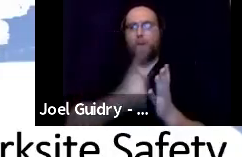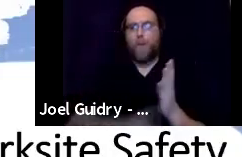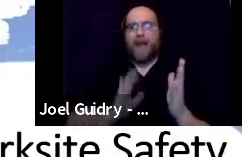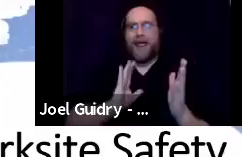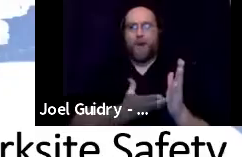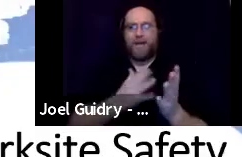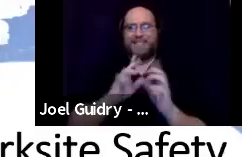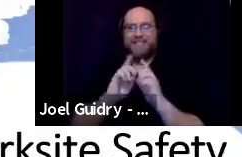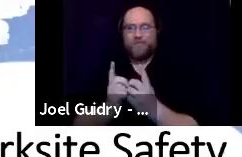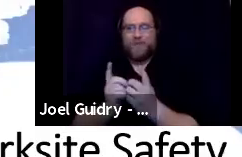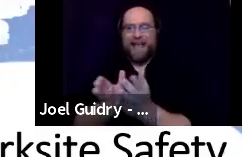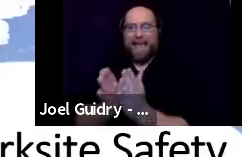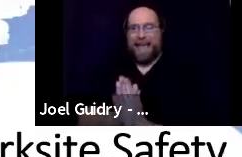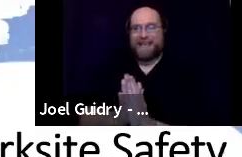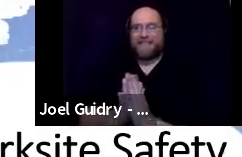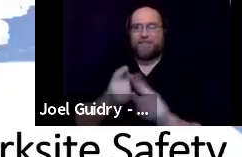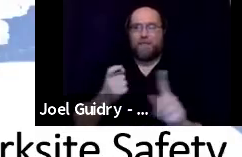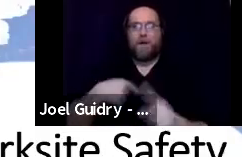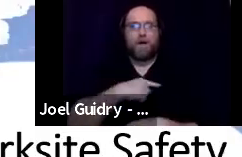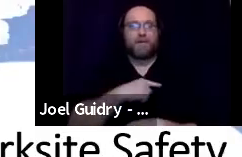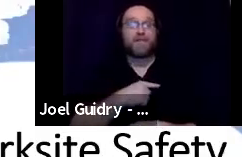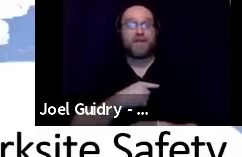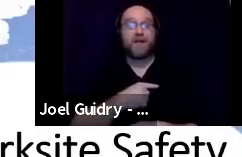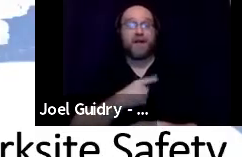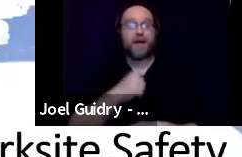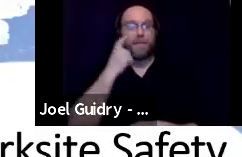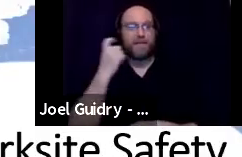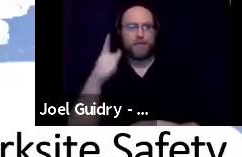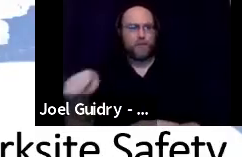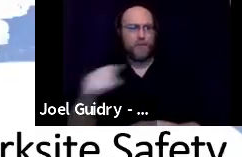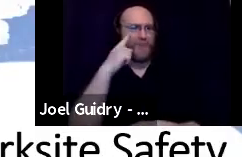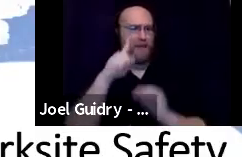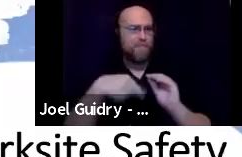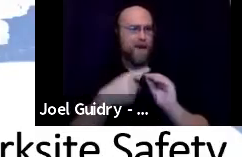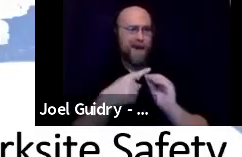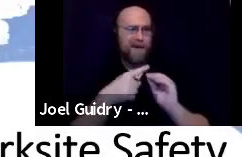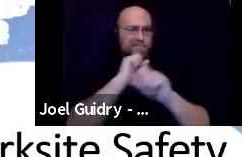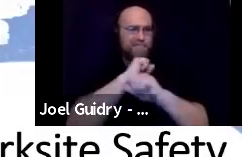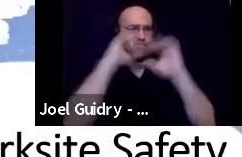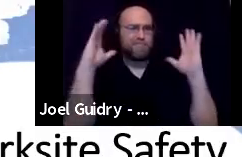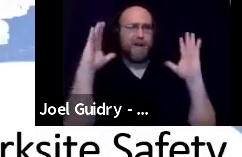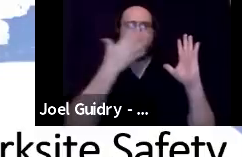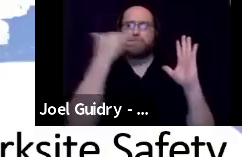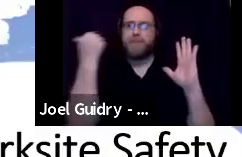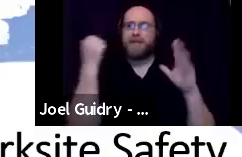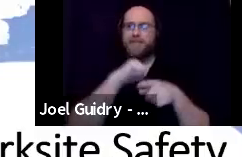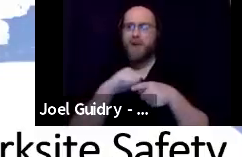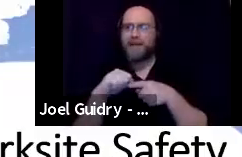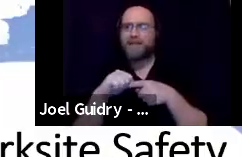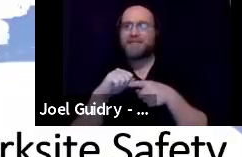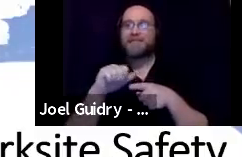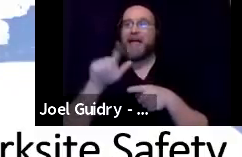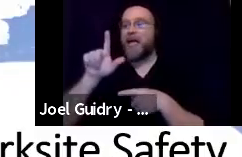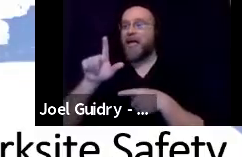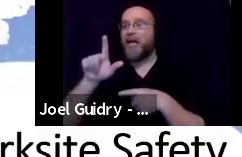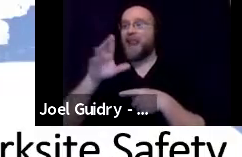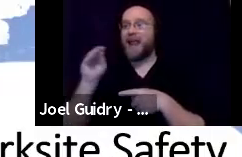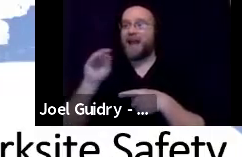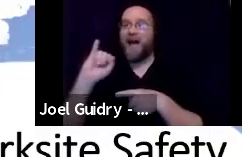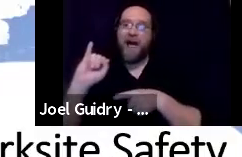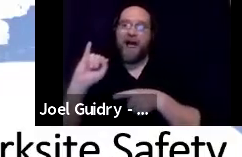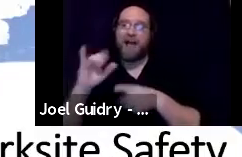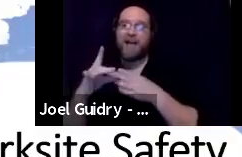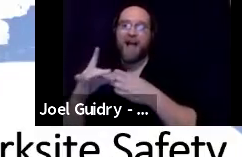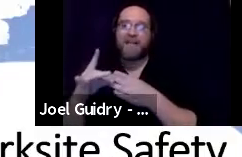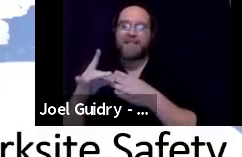do. Because when we think about best practice and we think about this L&I guidance, there's going to be some places where that